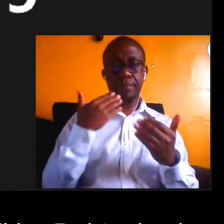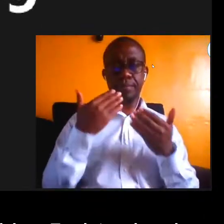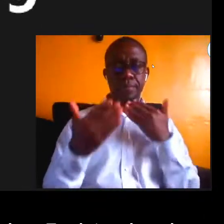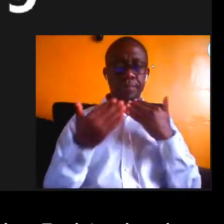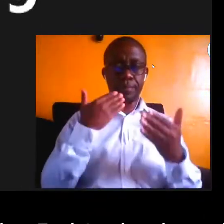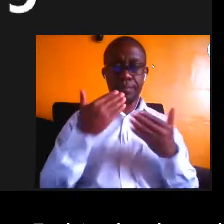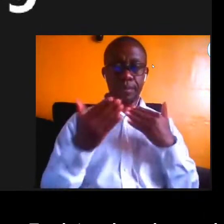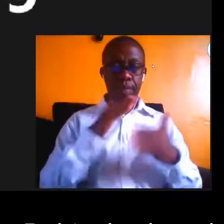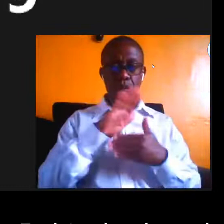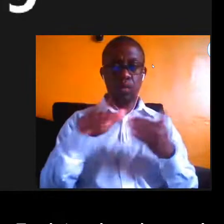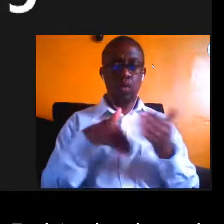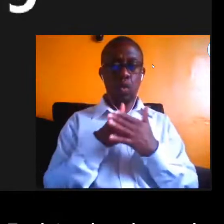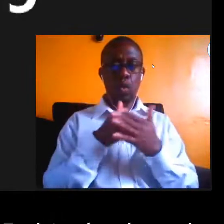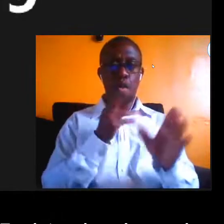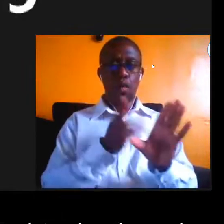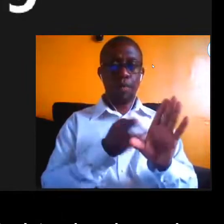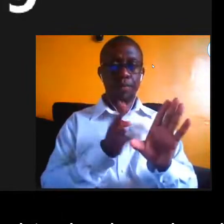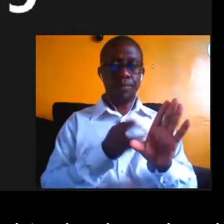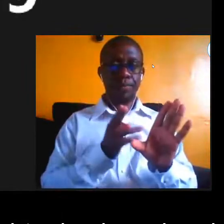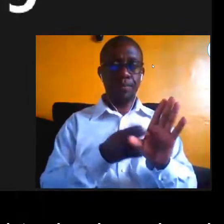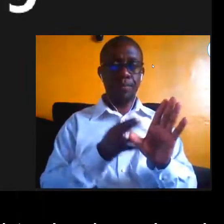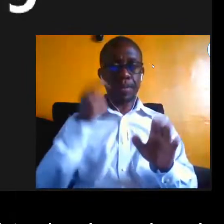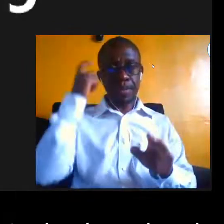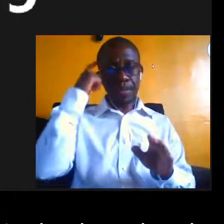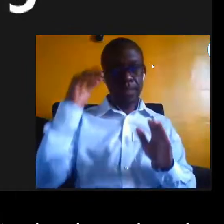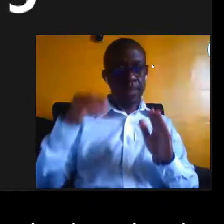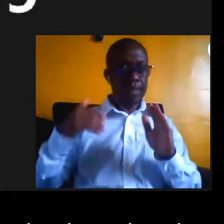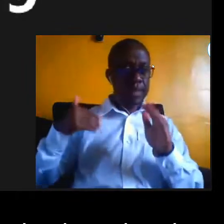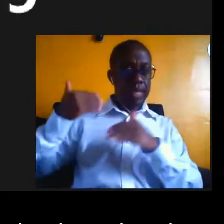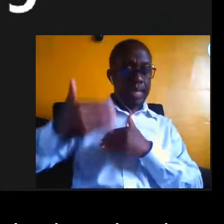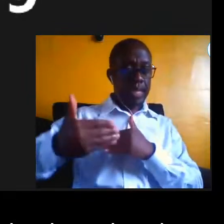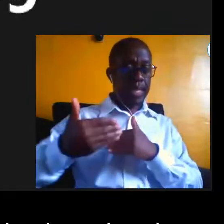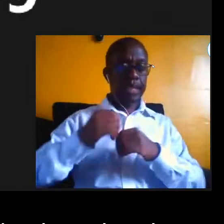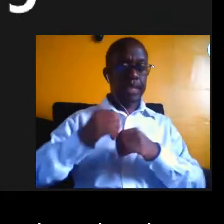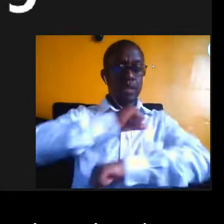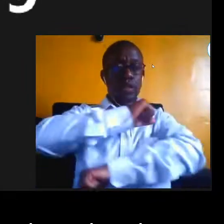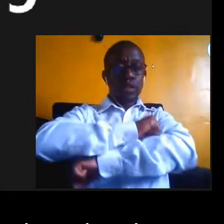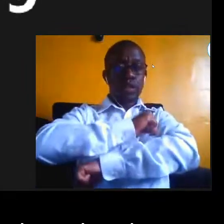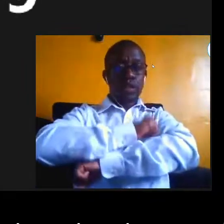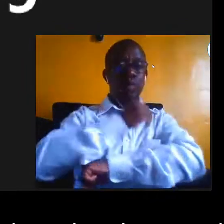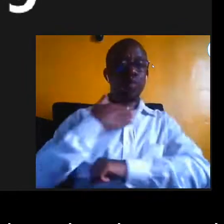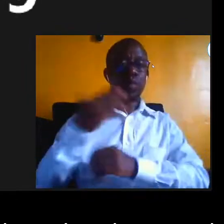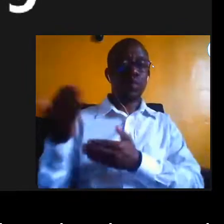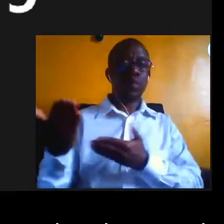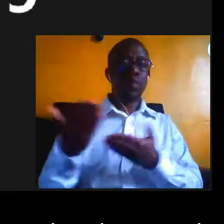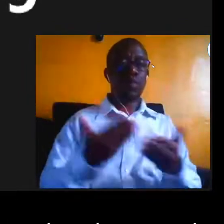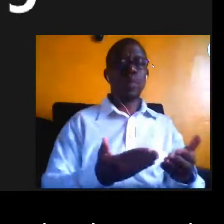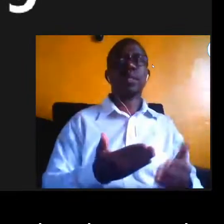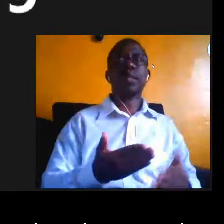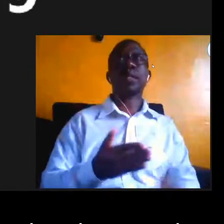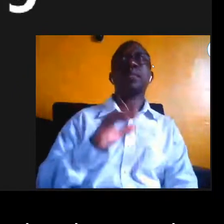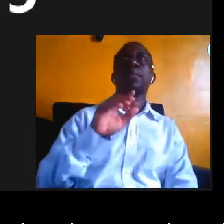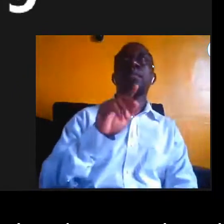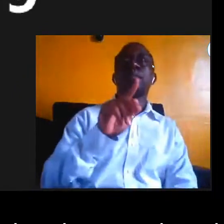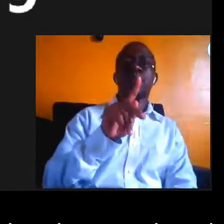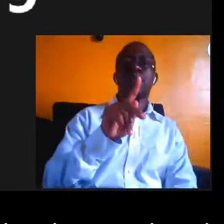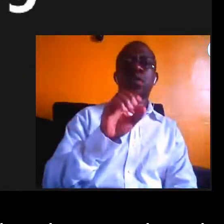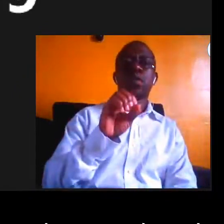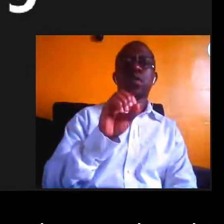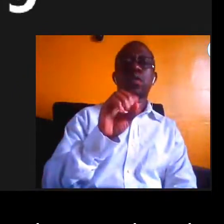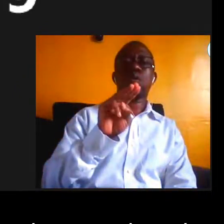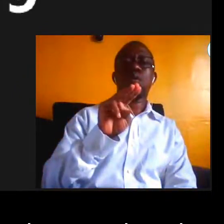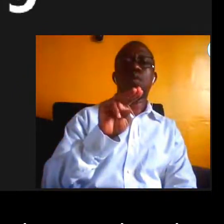much, participants. I think the next session, I want to invite Komotso Monso, who will take